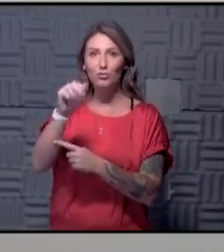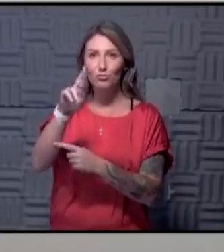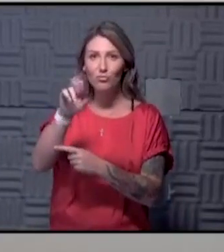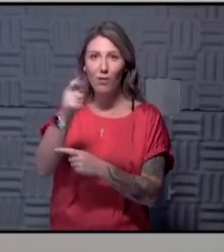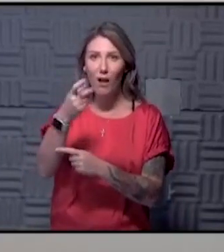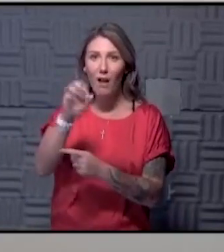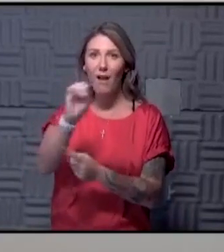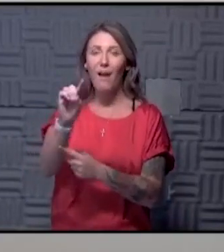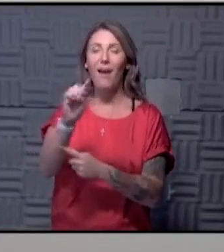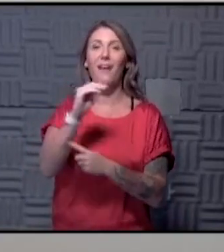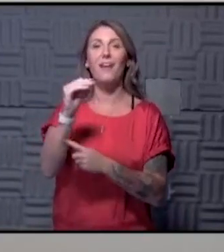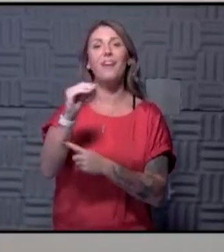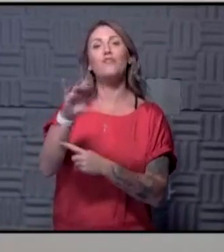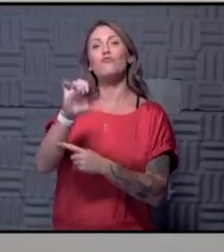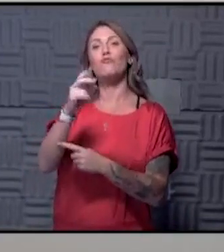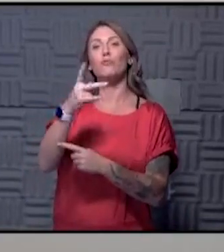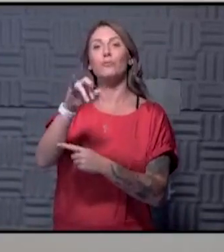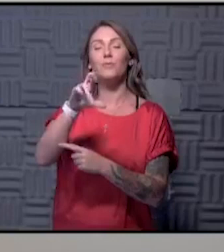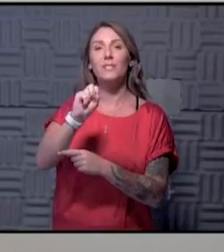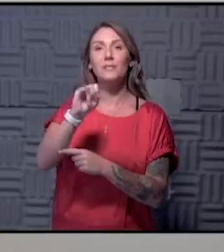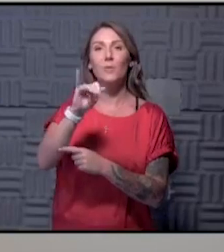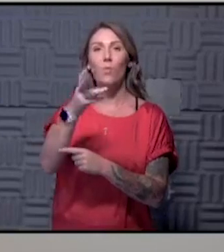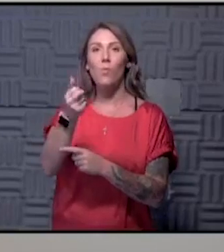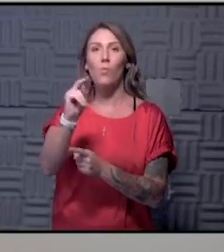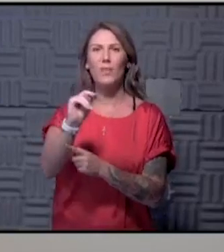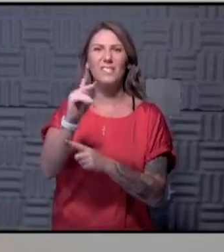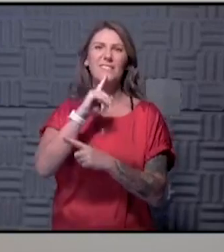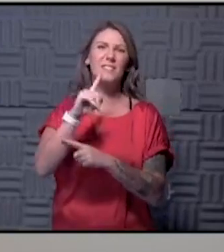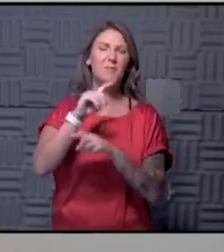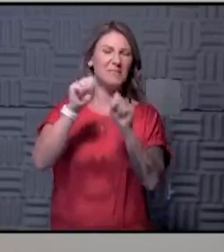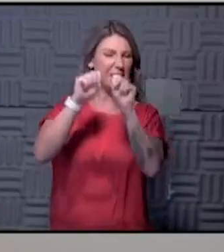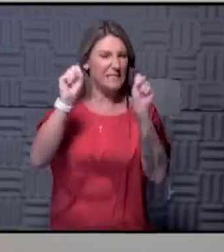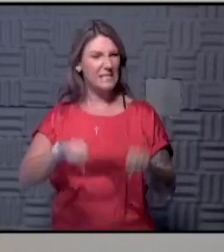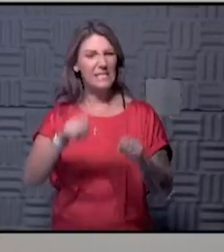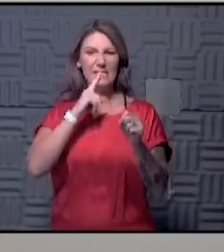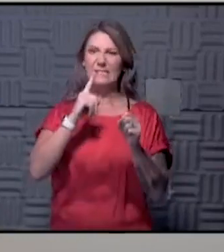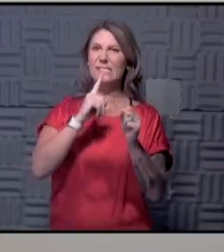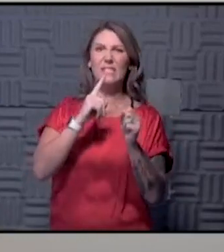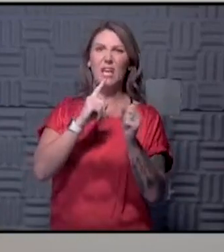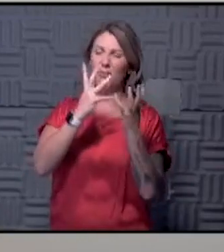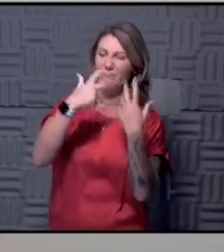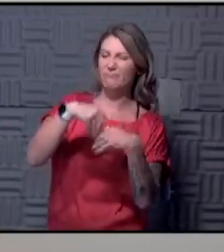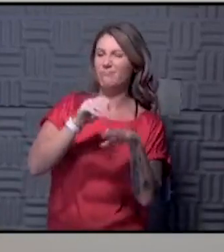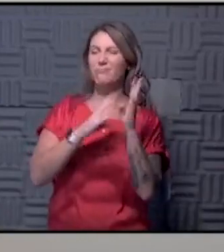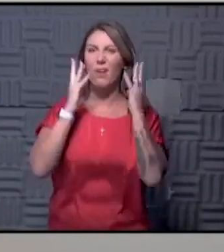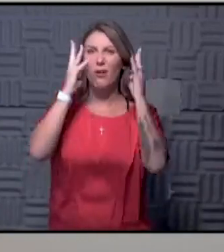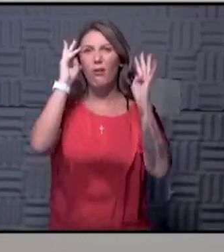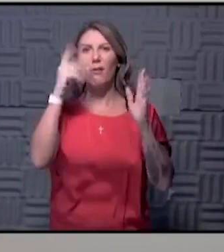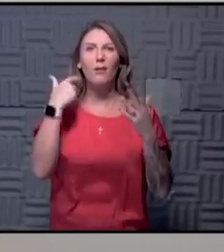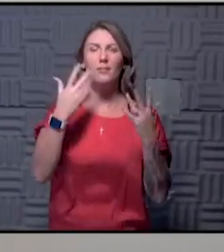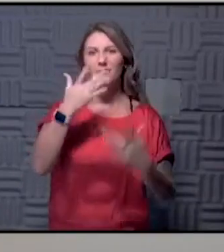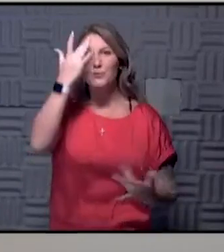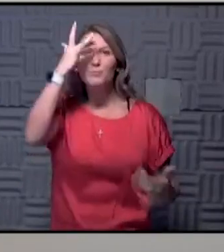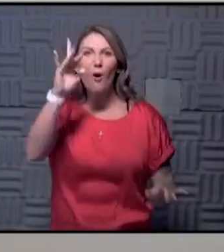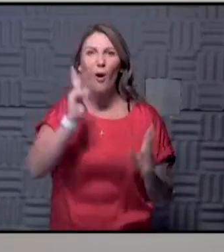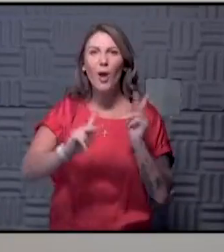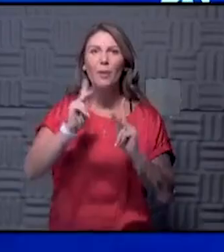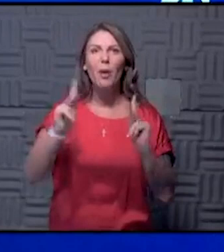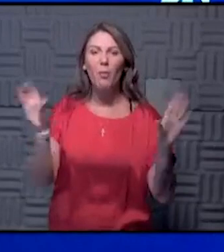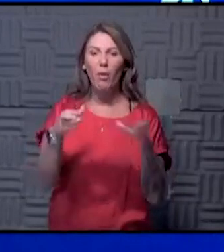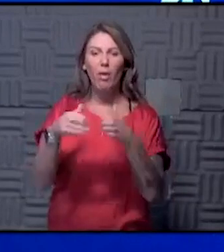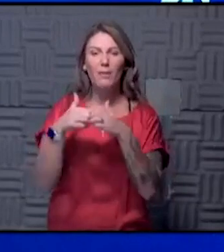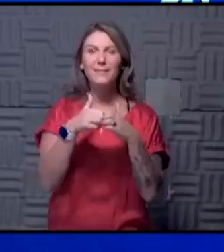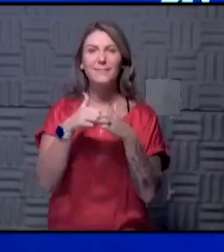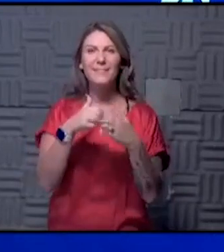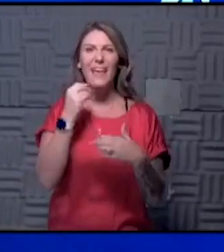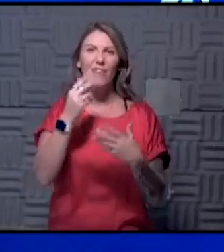Wilson, VP of System Integration, or some long title, integration, I don't know, innovation, smart people who work together, get